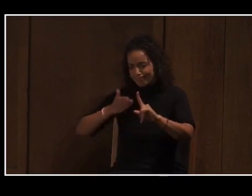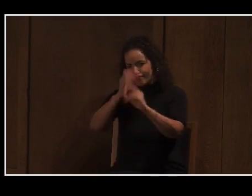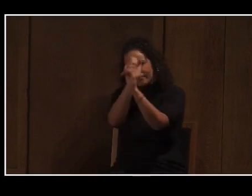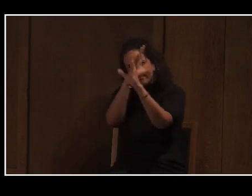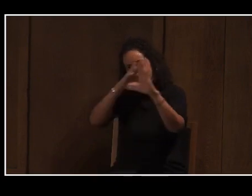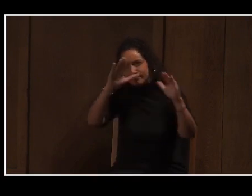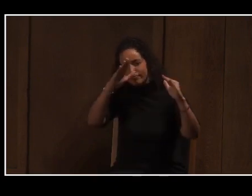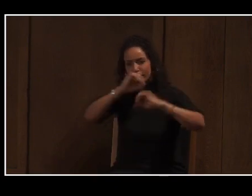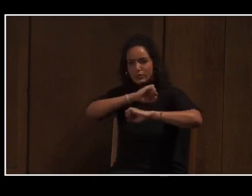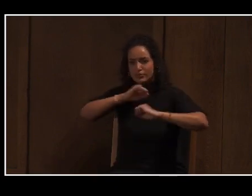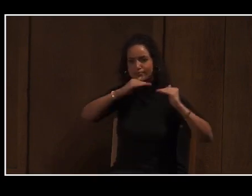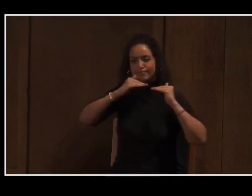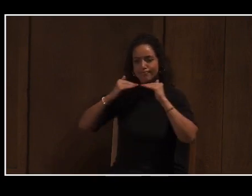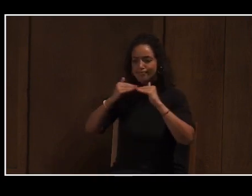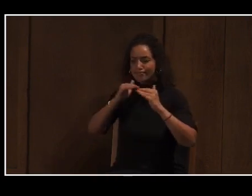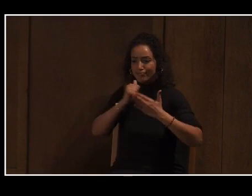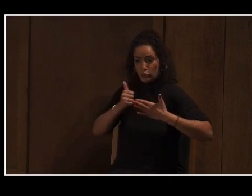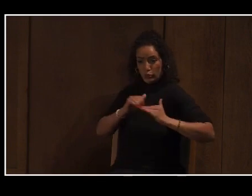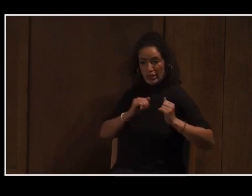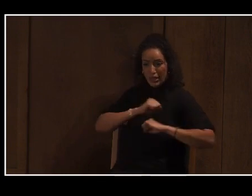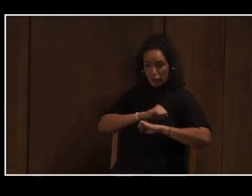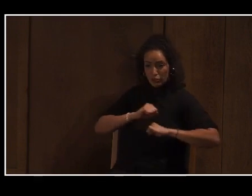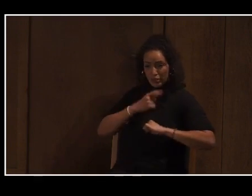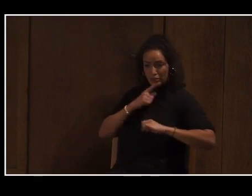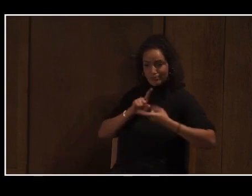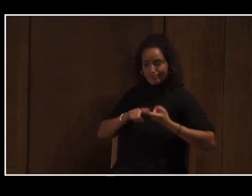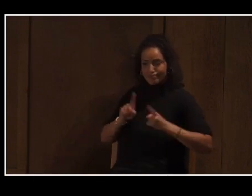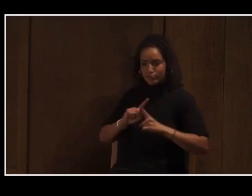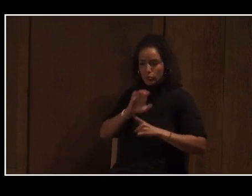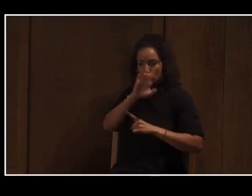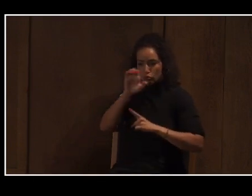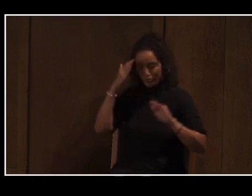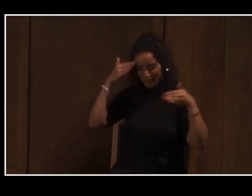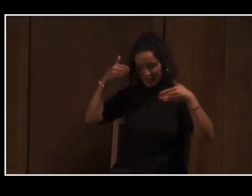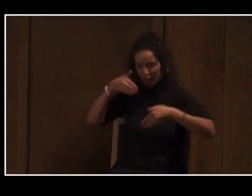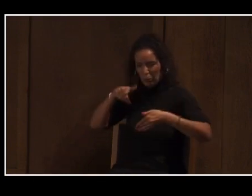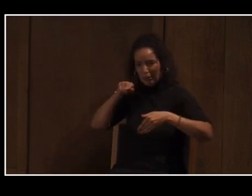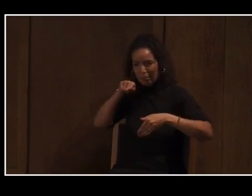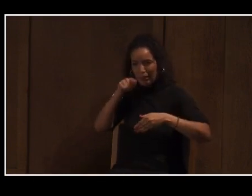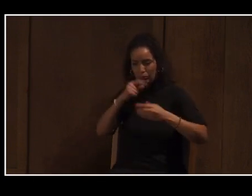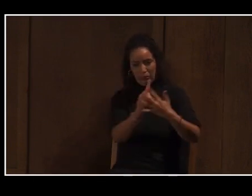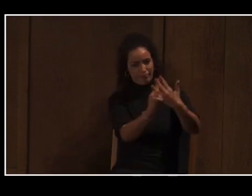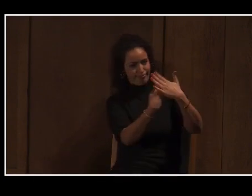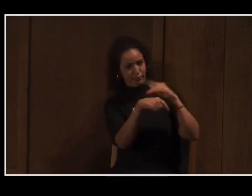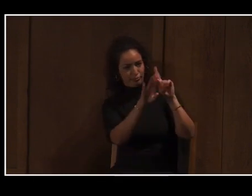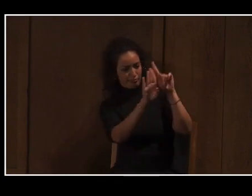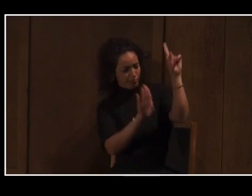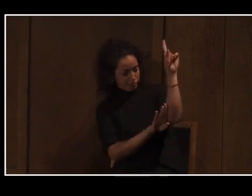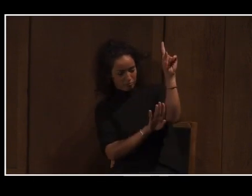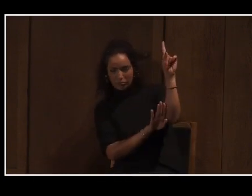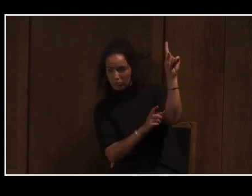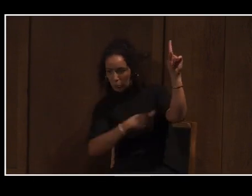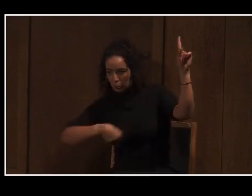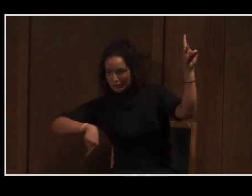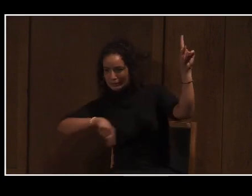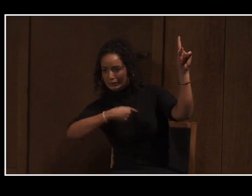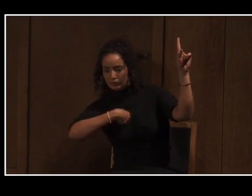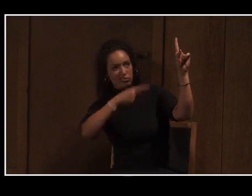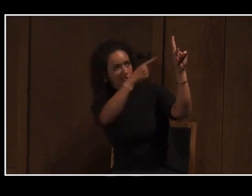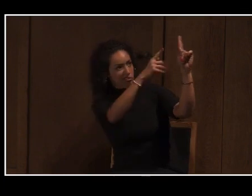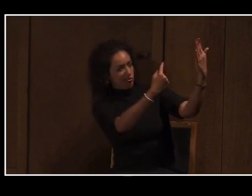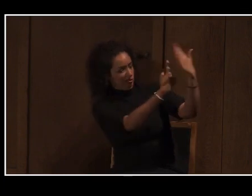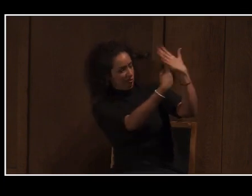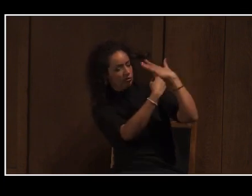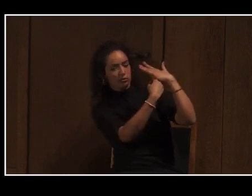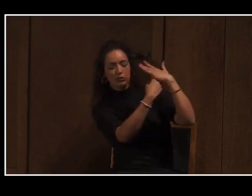on single Eurocentric ways of knowing. This leads me to the other space. And if, like me, you use time travel